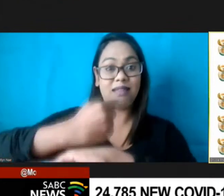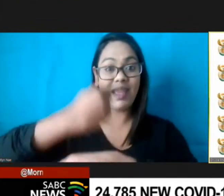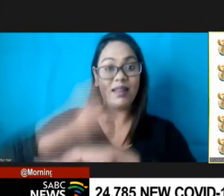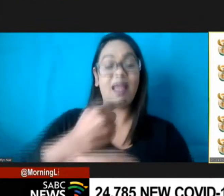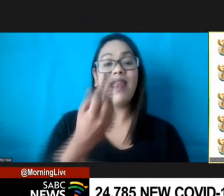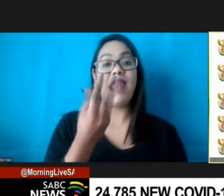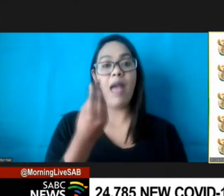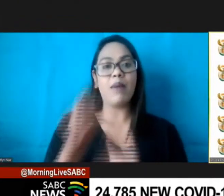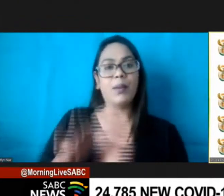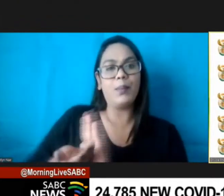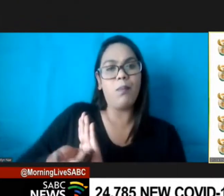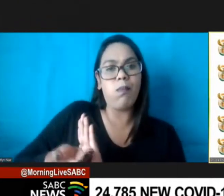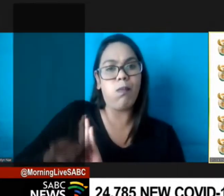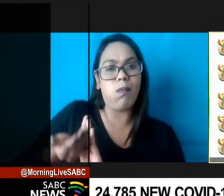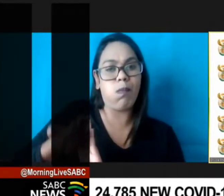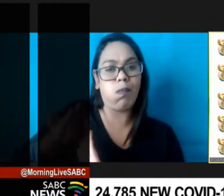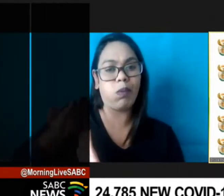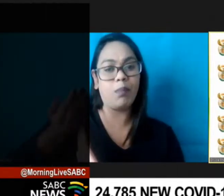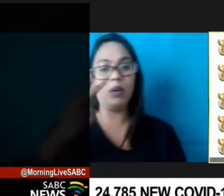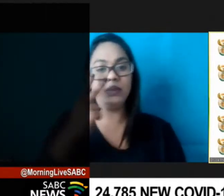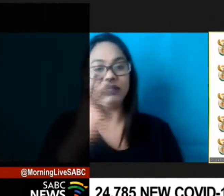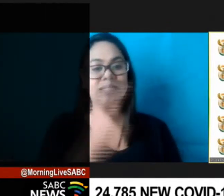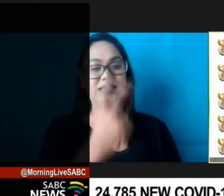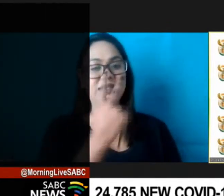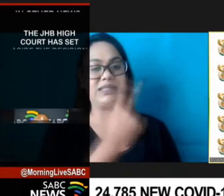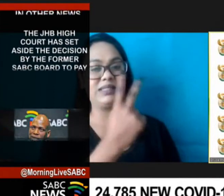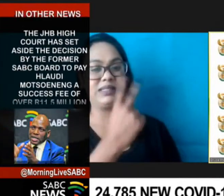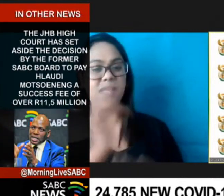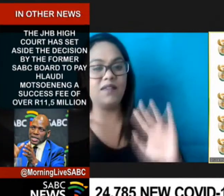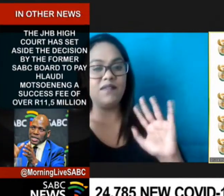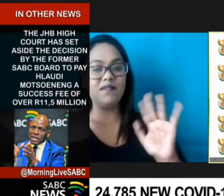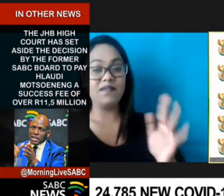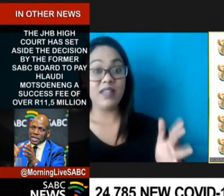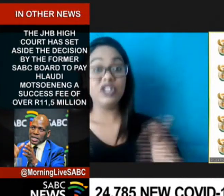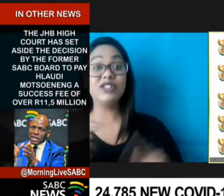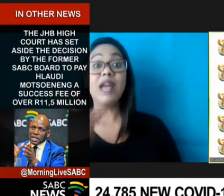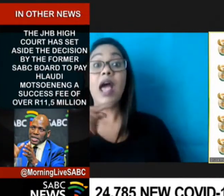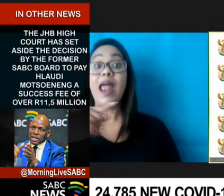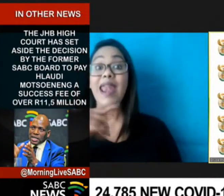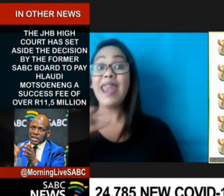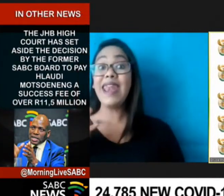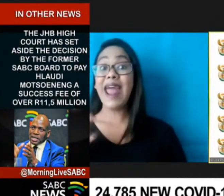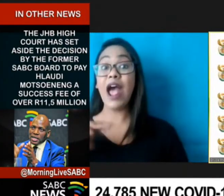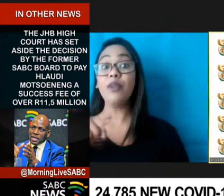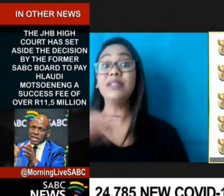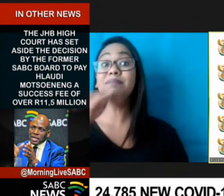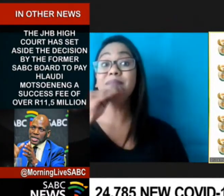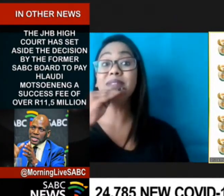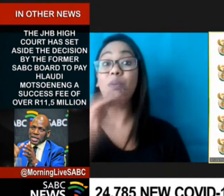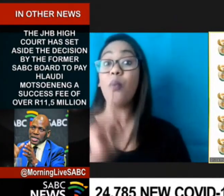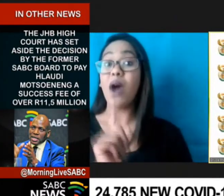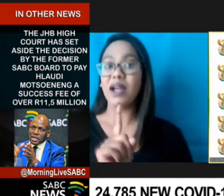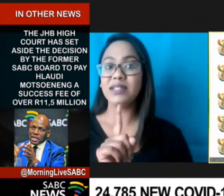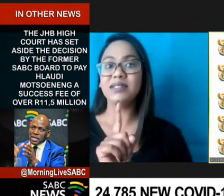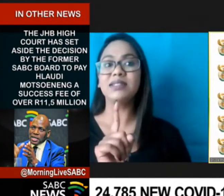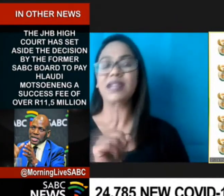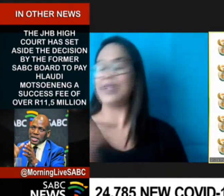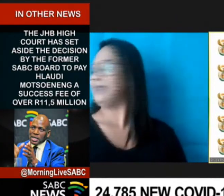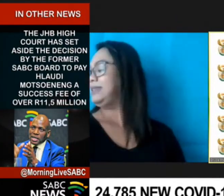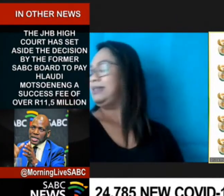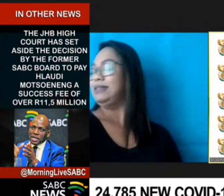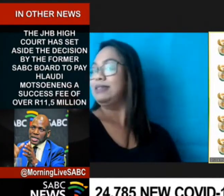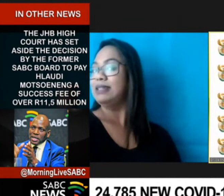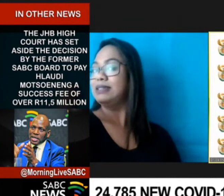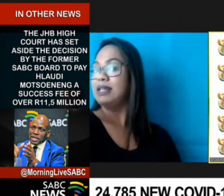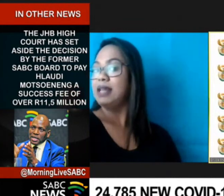all 9 provinces have seen a rise. And this is resulting in where, as of yesterday, for